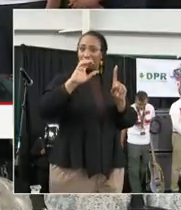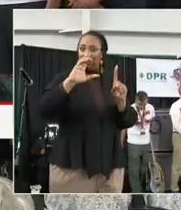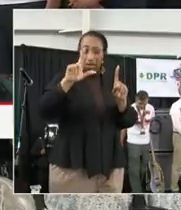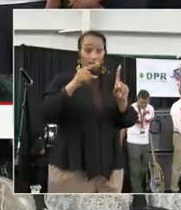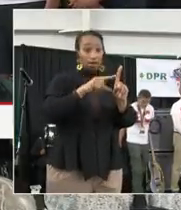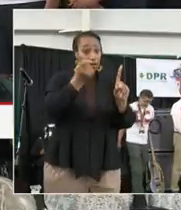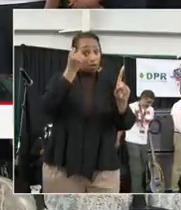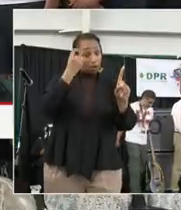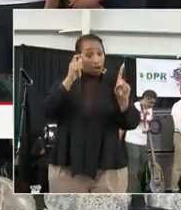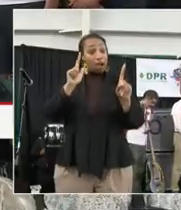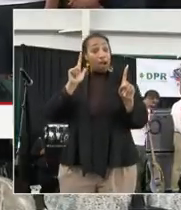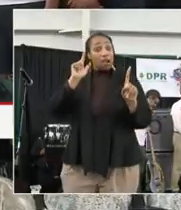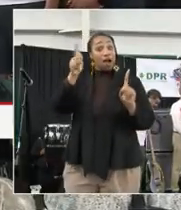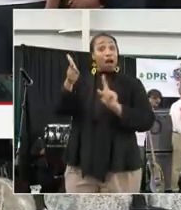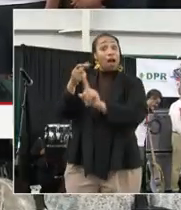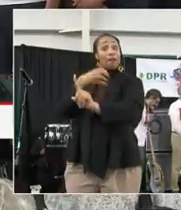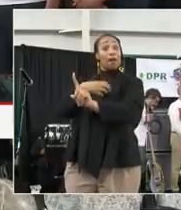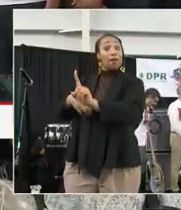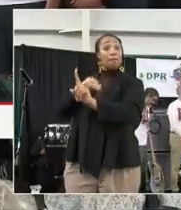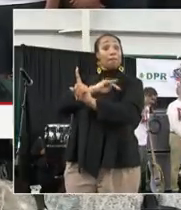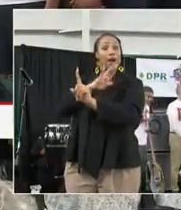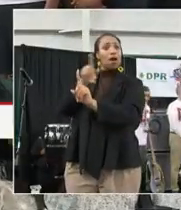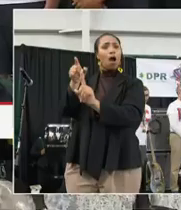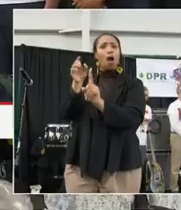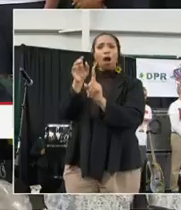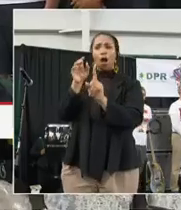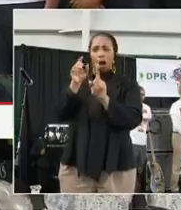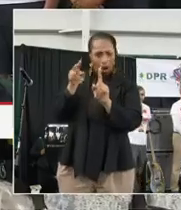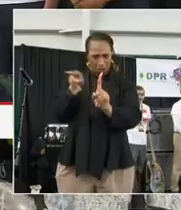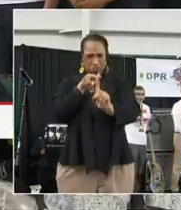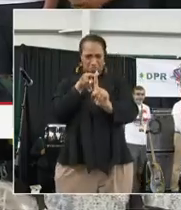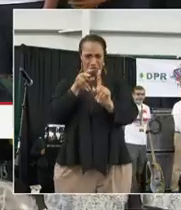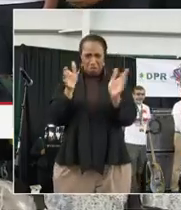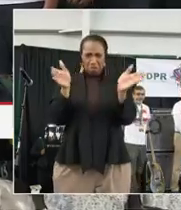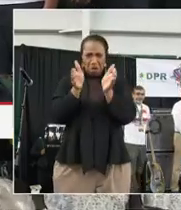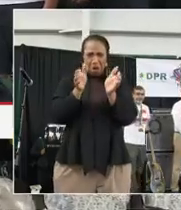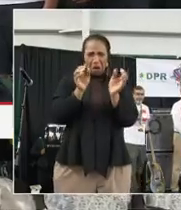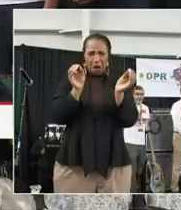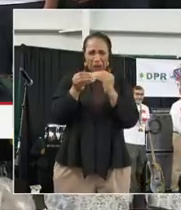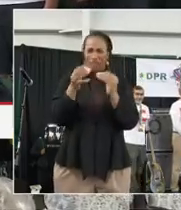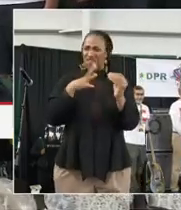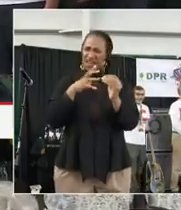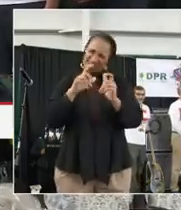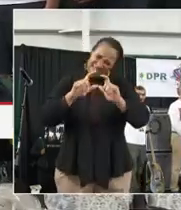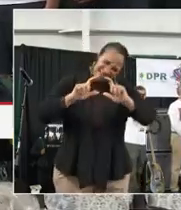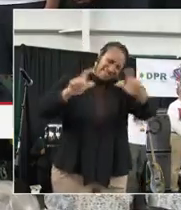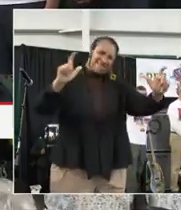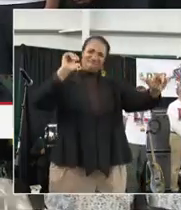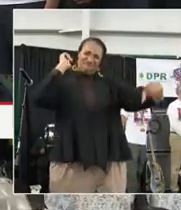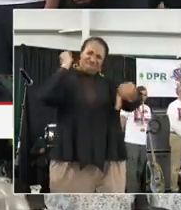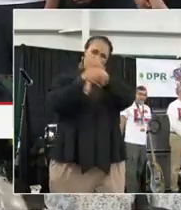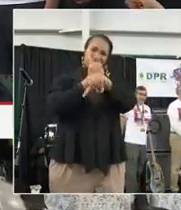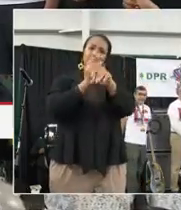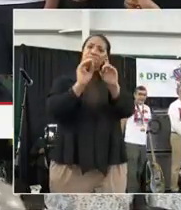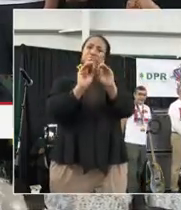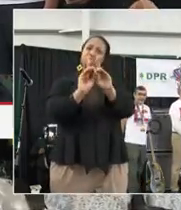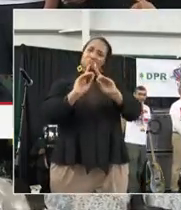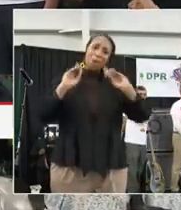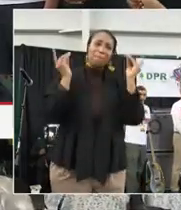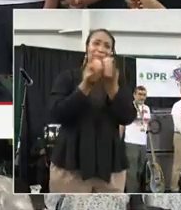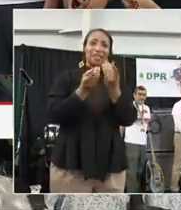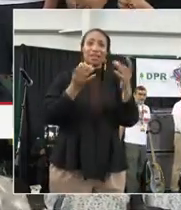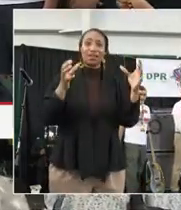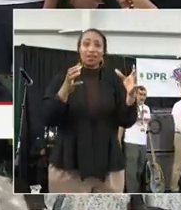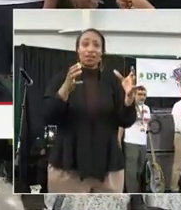Department of Aging and Community Living. So let's continue to flip the script on